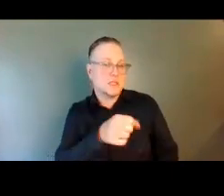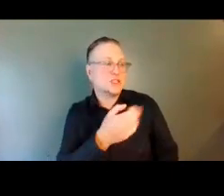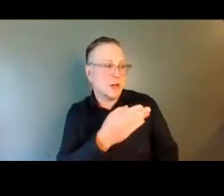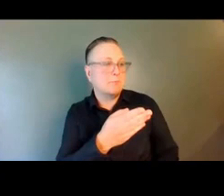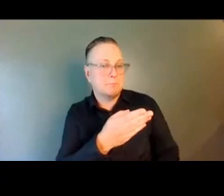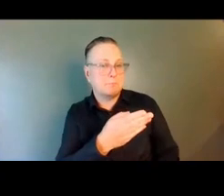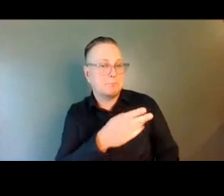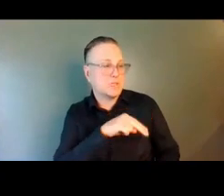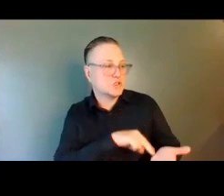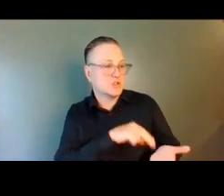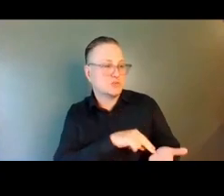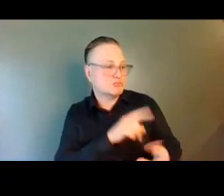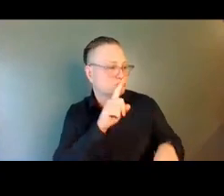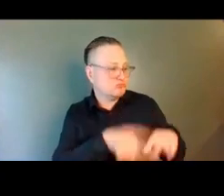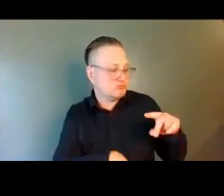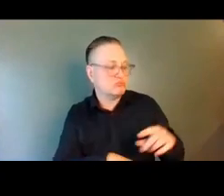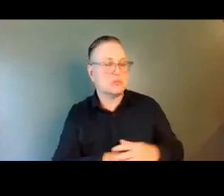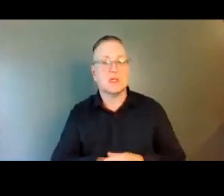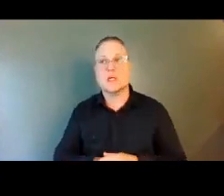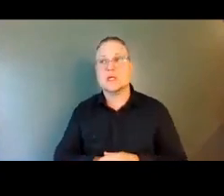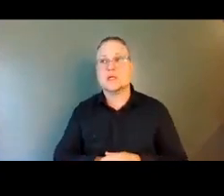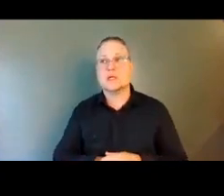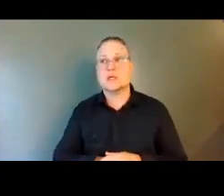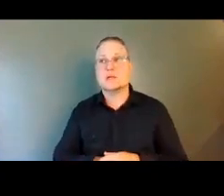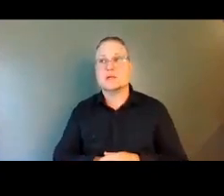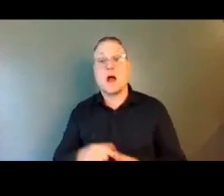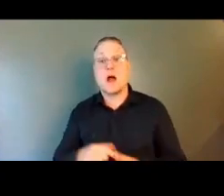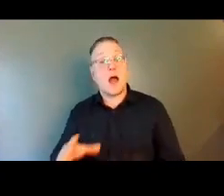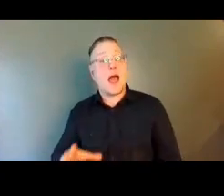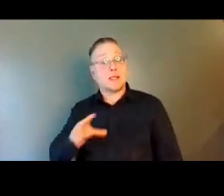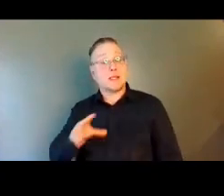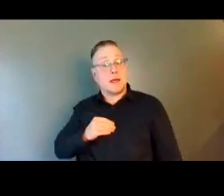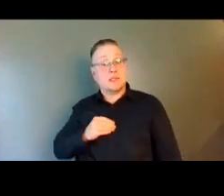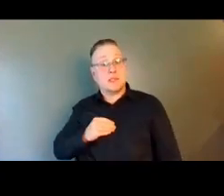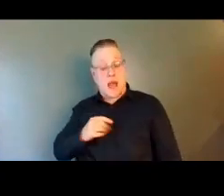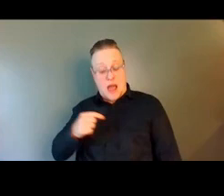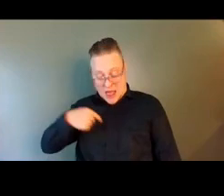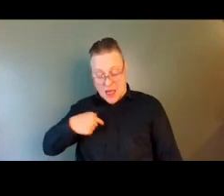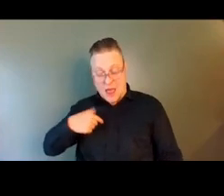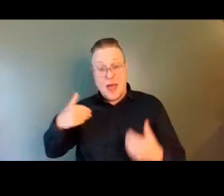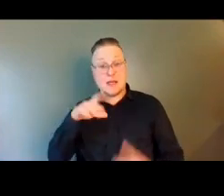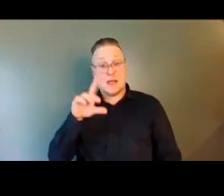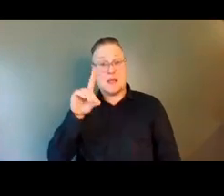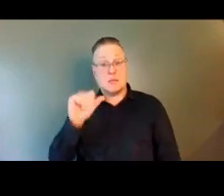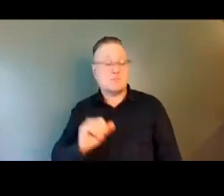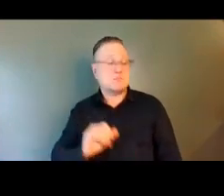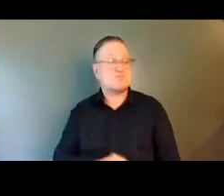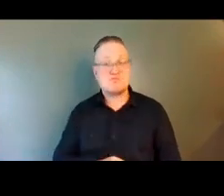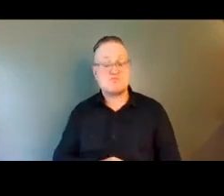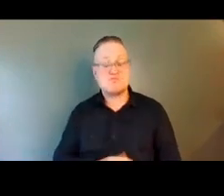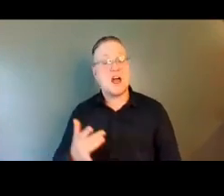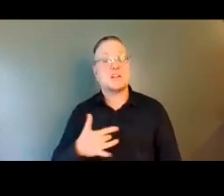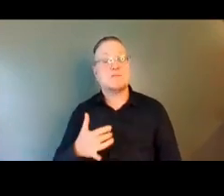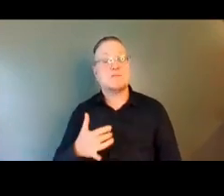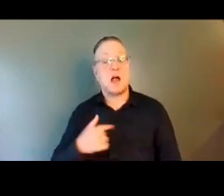At that point, I did not consider myself a person with a disability. I was just without sight. It took me a